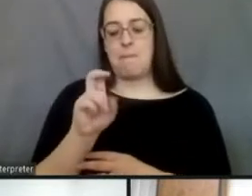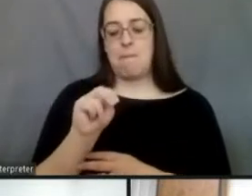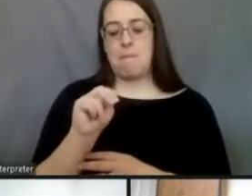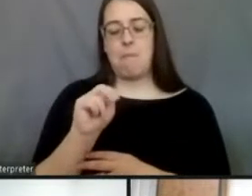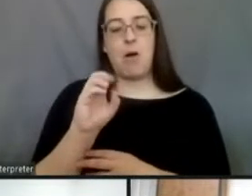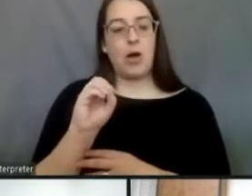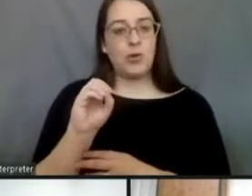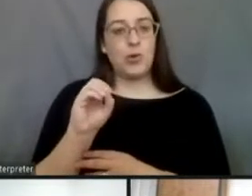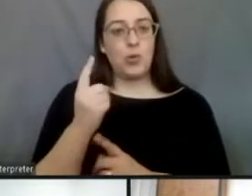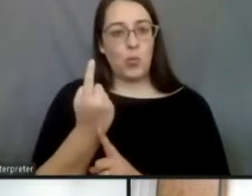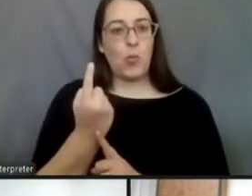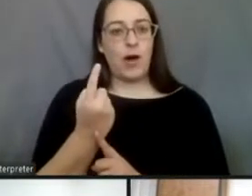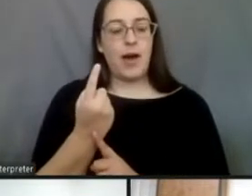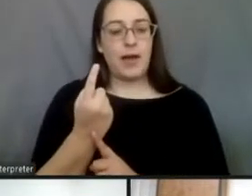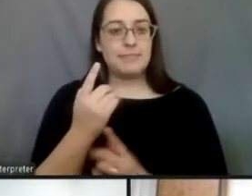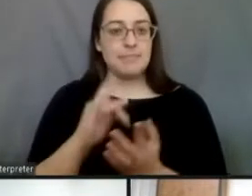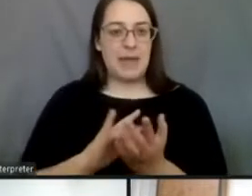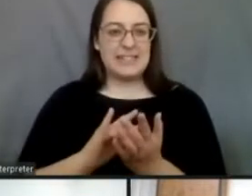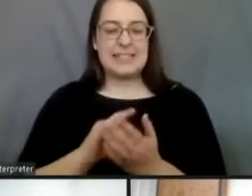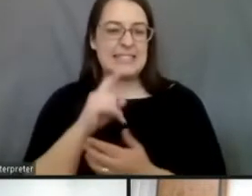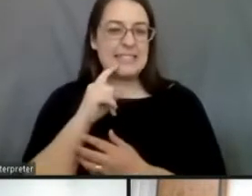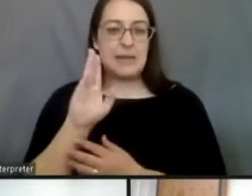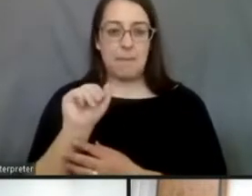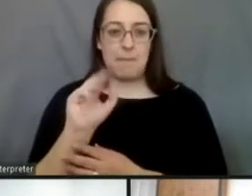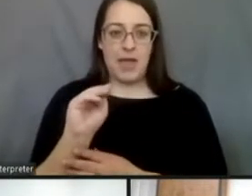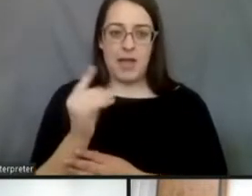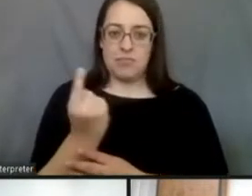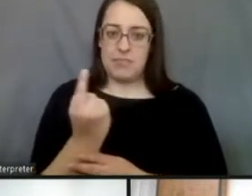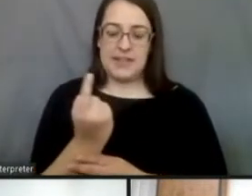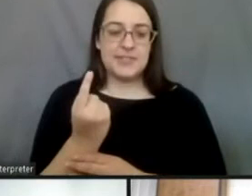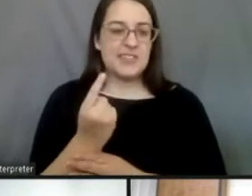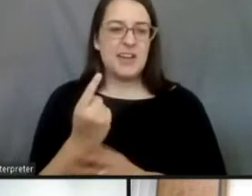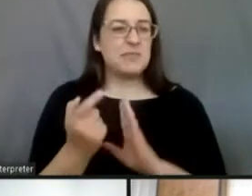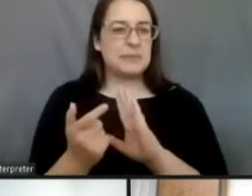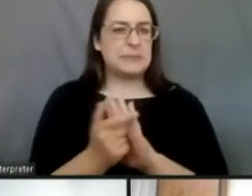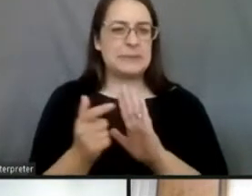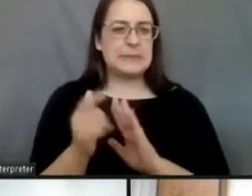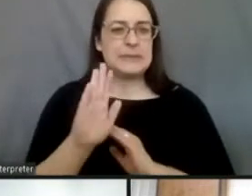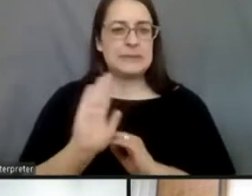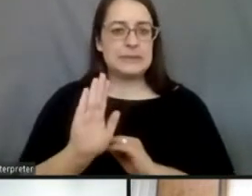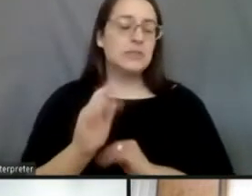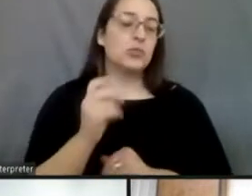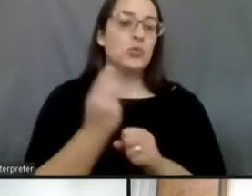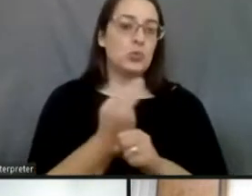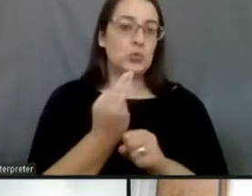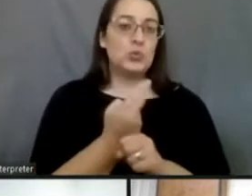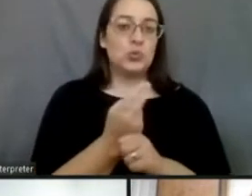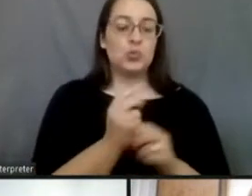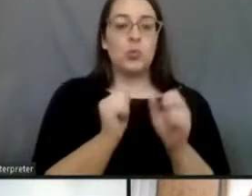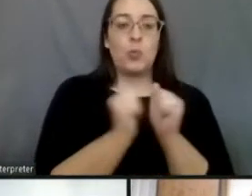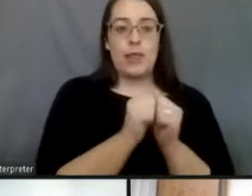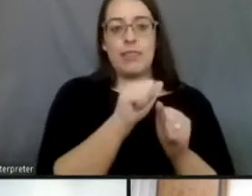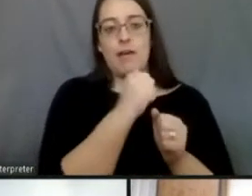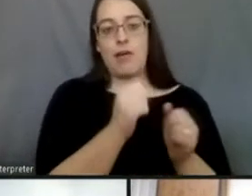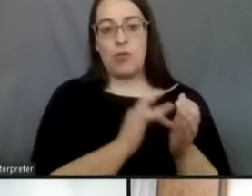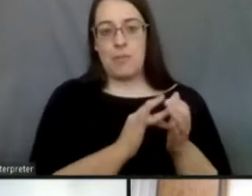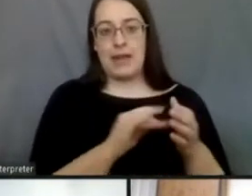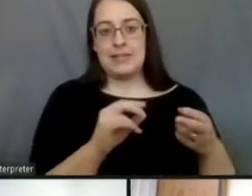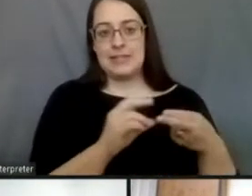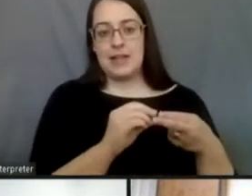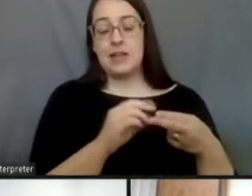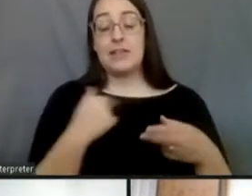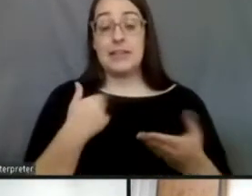single therapy with bamlanivimab this past week. And we had prior to that already switched